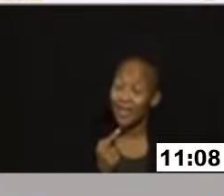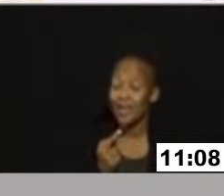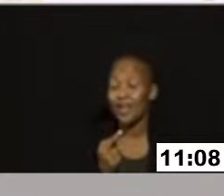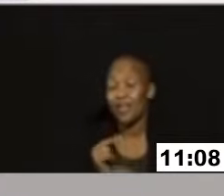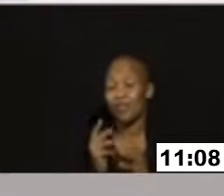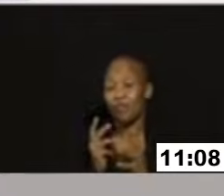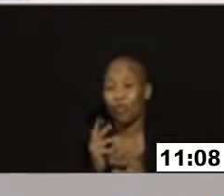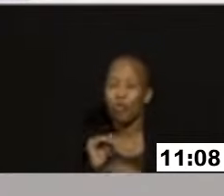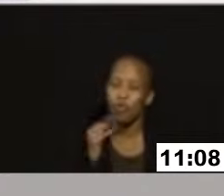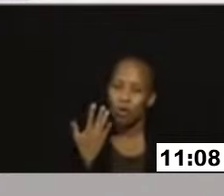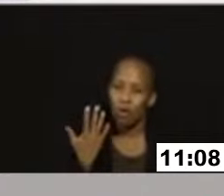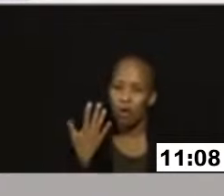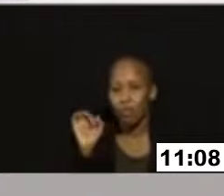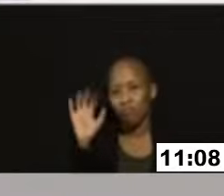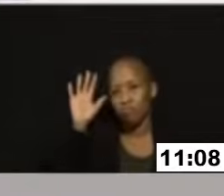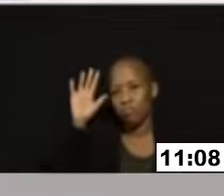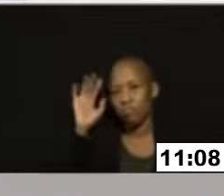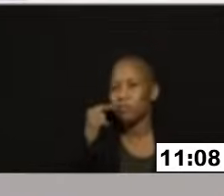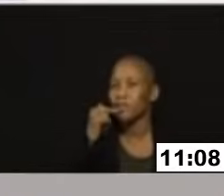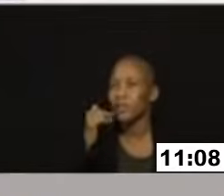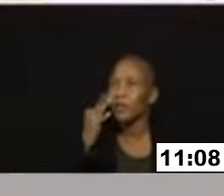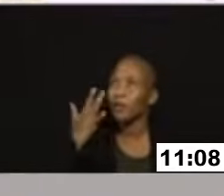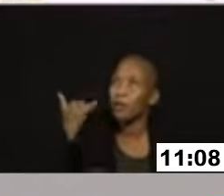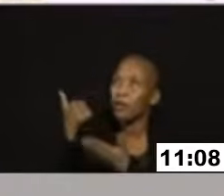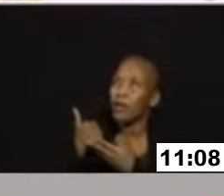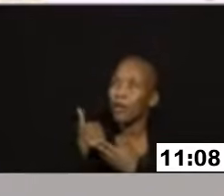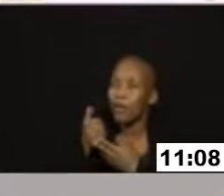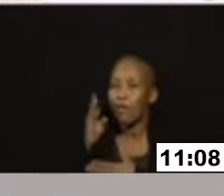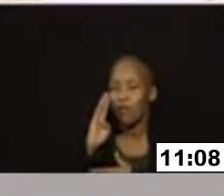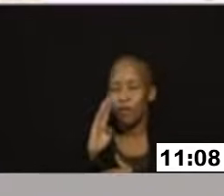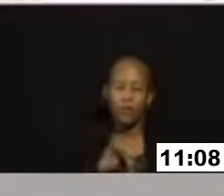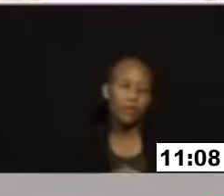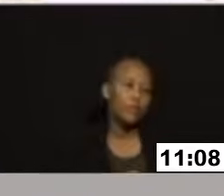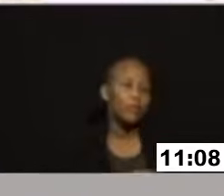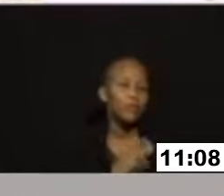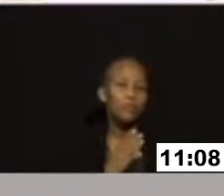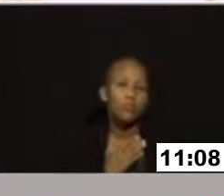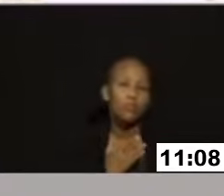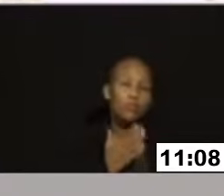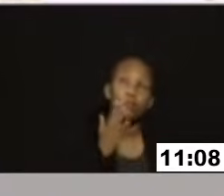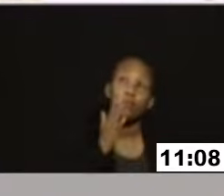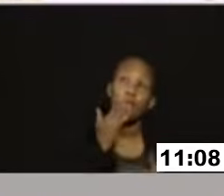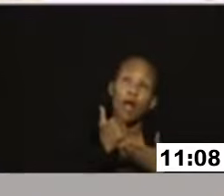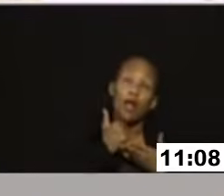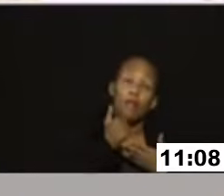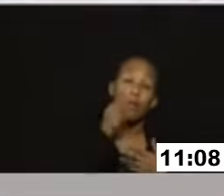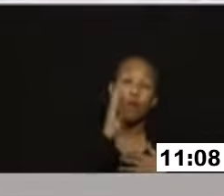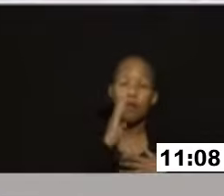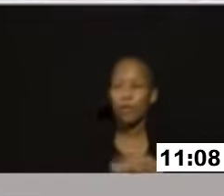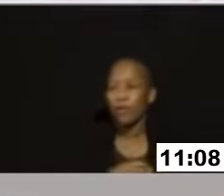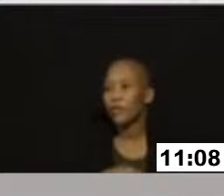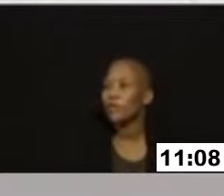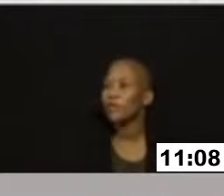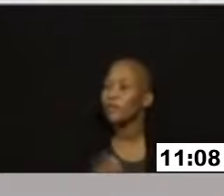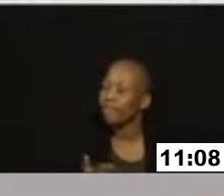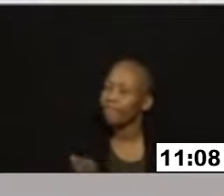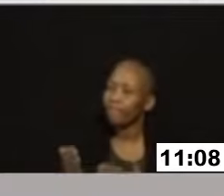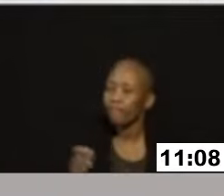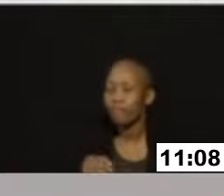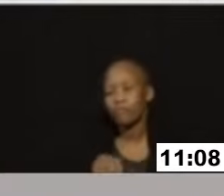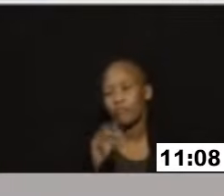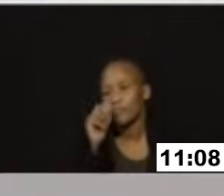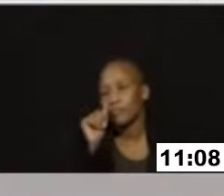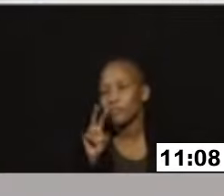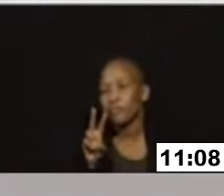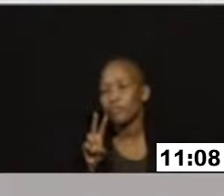me God." So help me God. Thank you. Mr. Bana, your witness. Thank you very much, Chair.